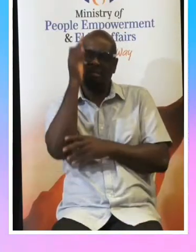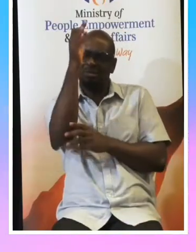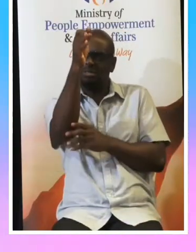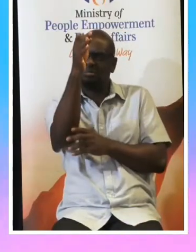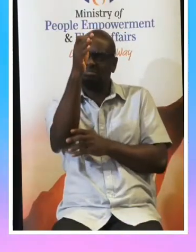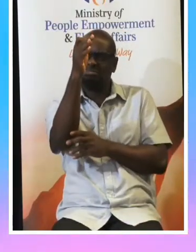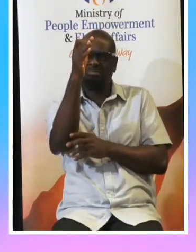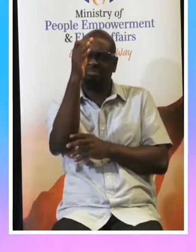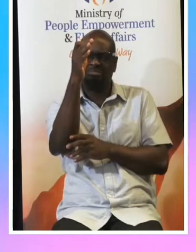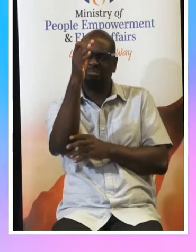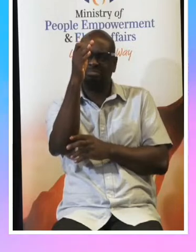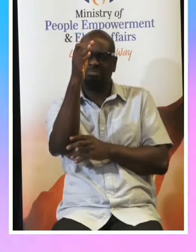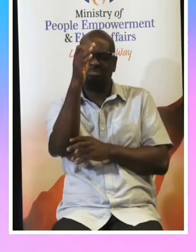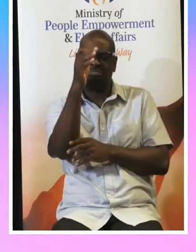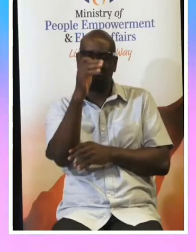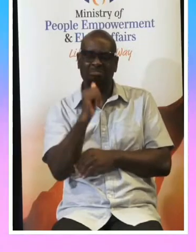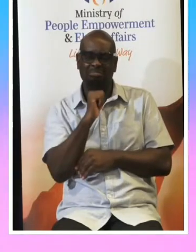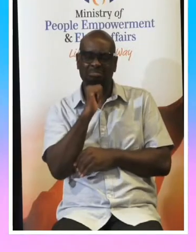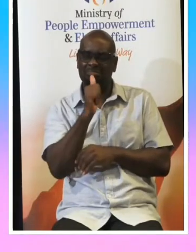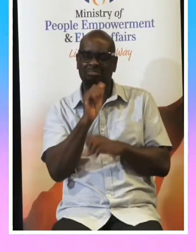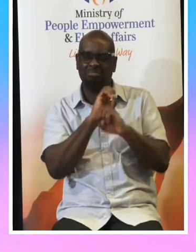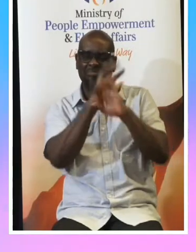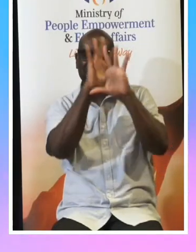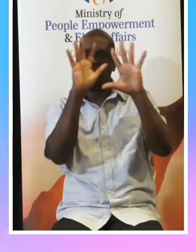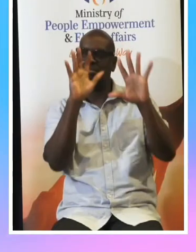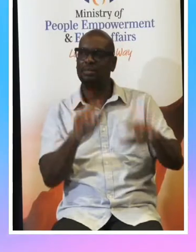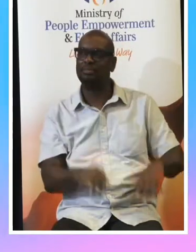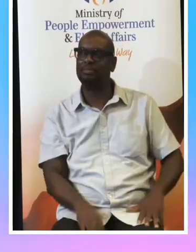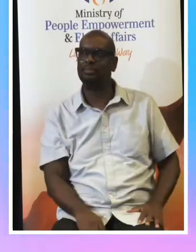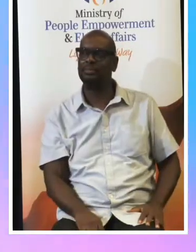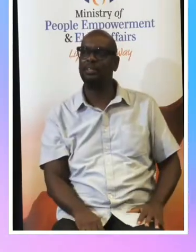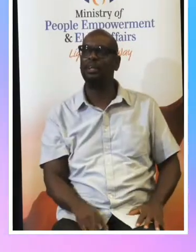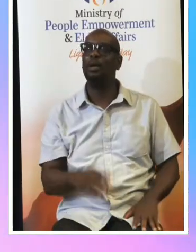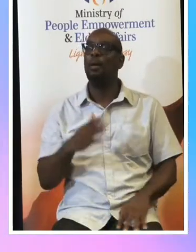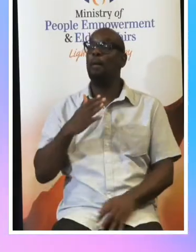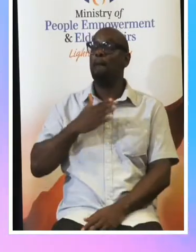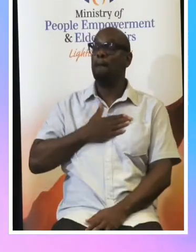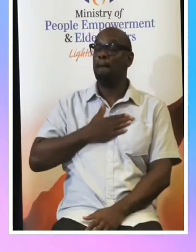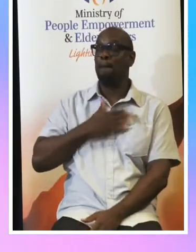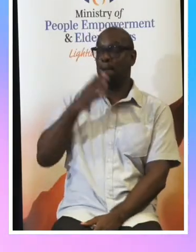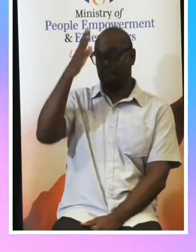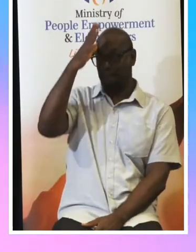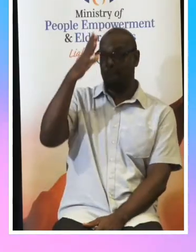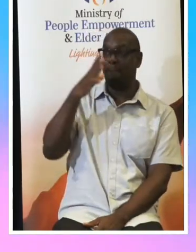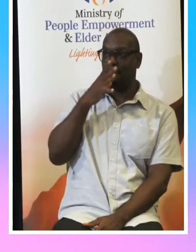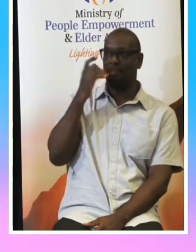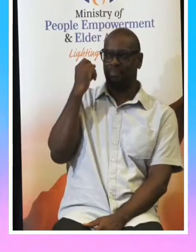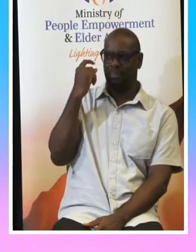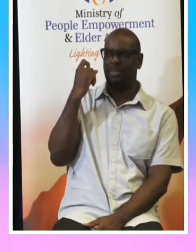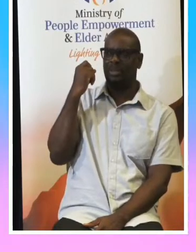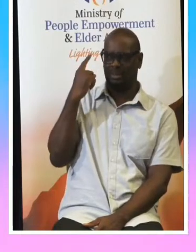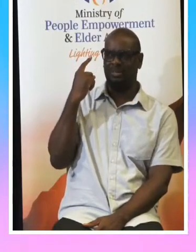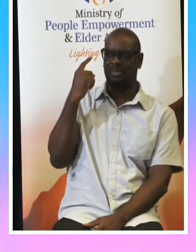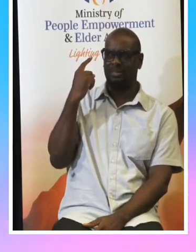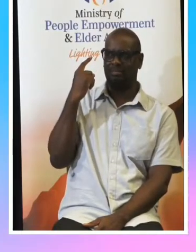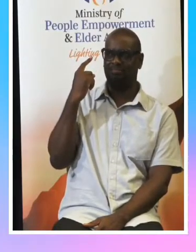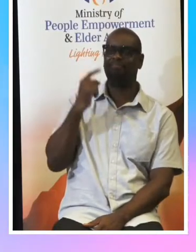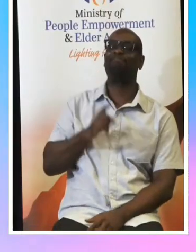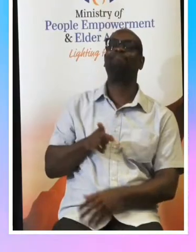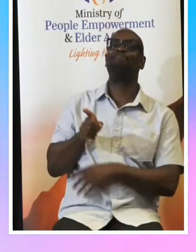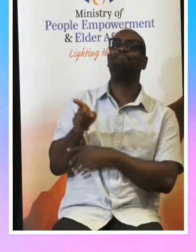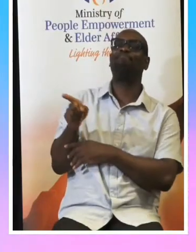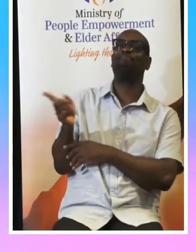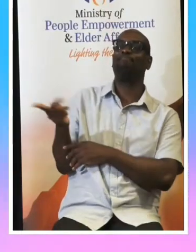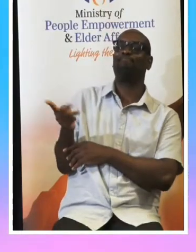And soon it became clear to my mother and father that they were going to be required to raise their voice